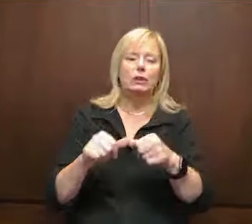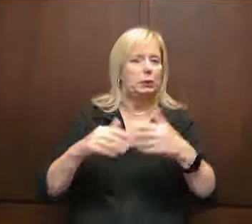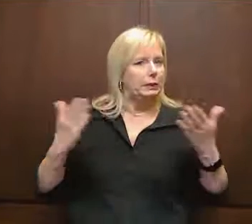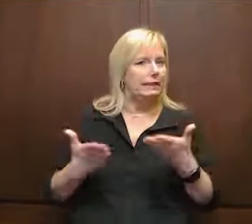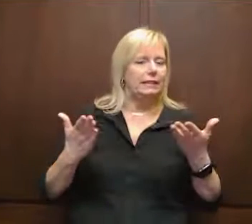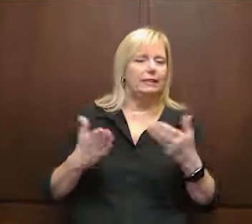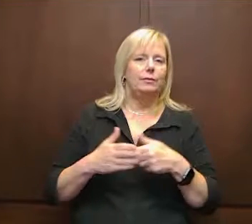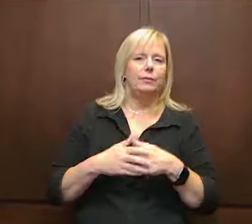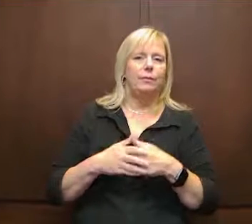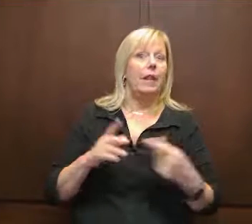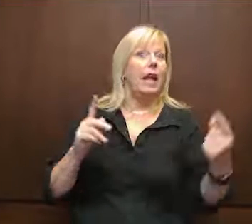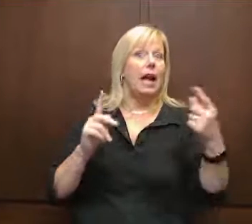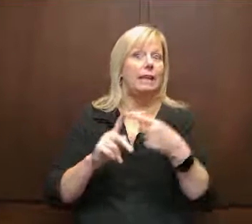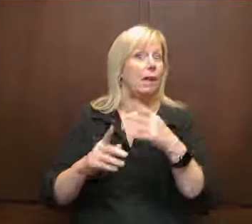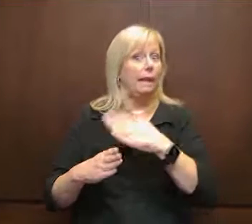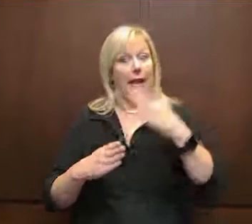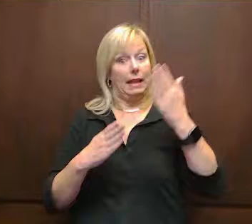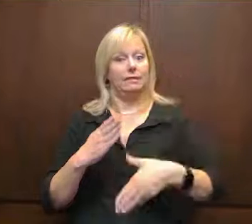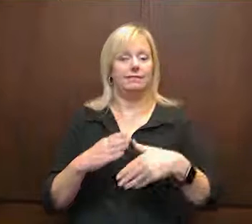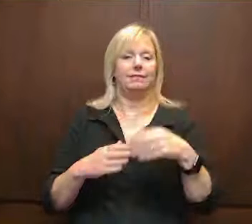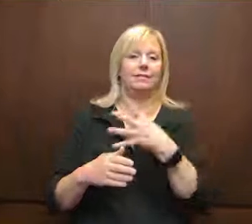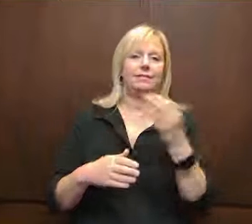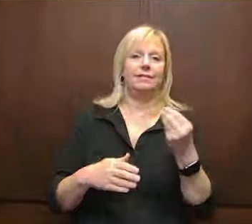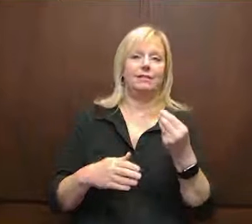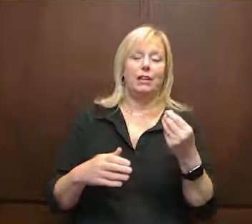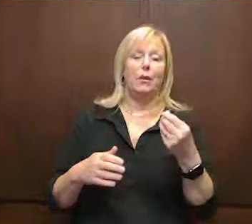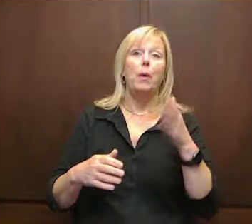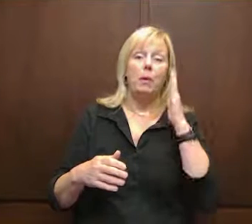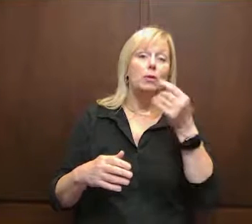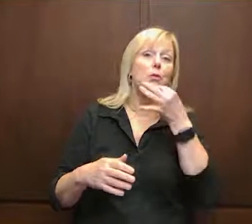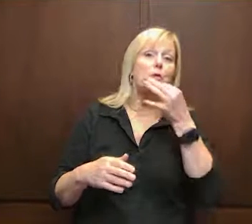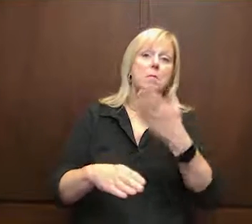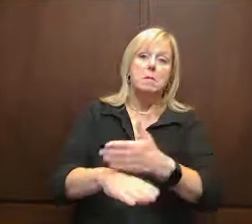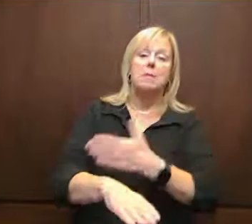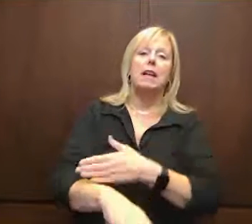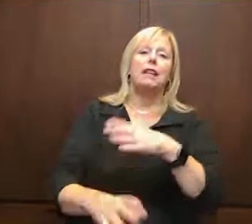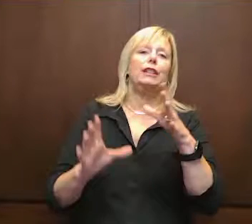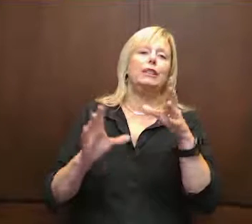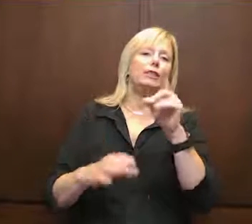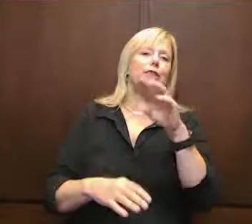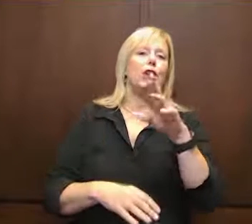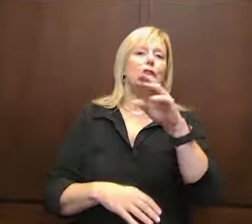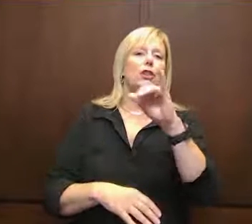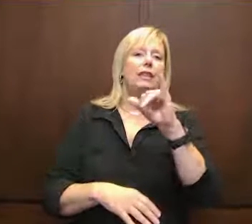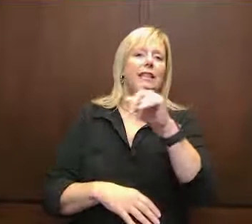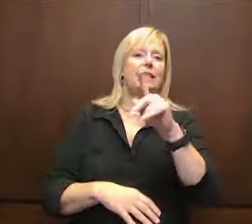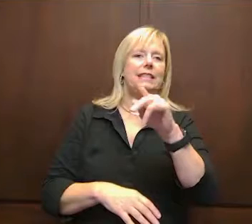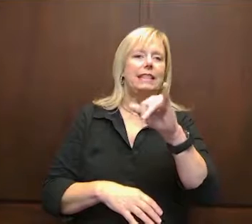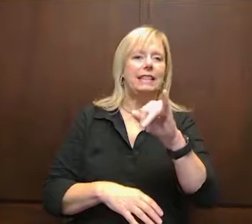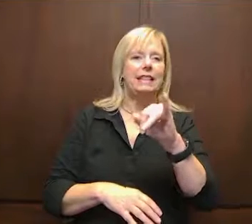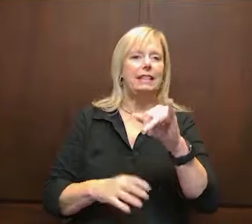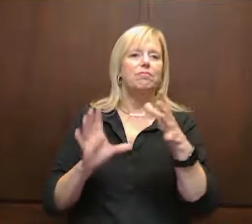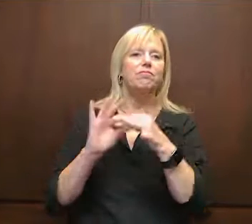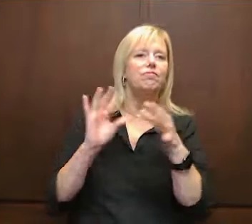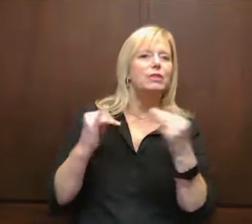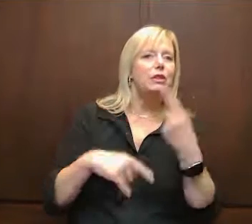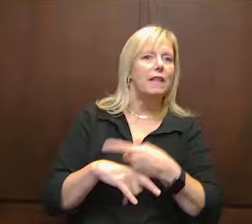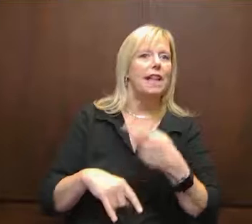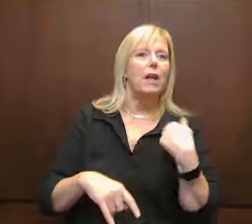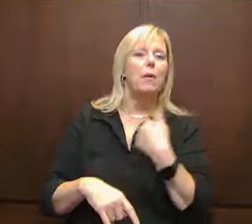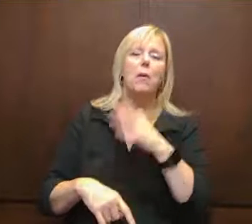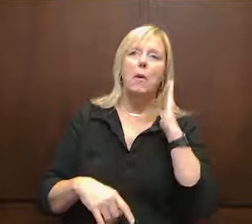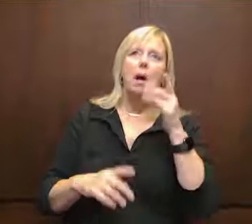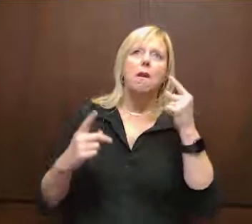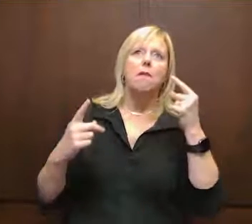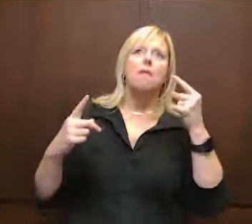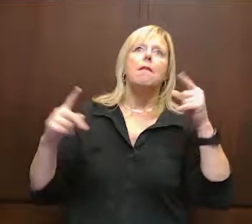here until the end. And there is a light at the end of the tunnel. Dr. Ezeke mentioned that again today on the briefing, that we've just got to